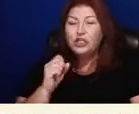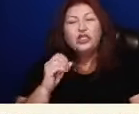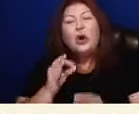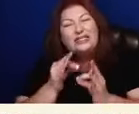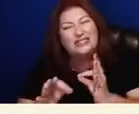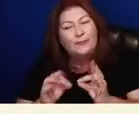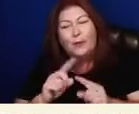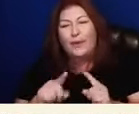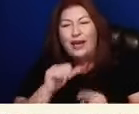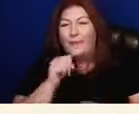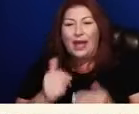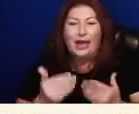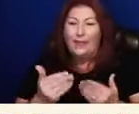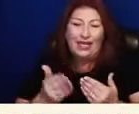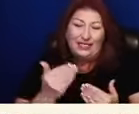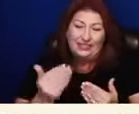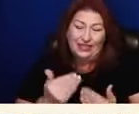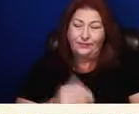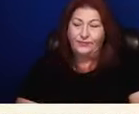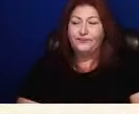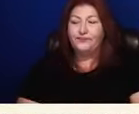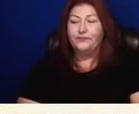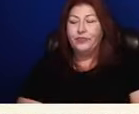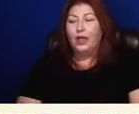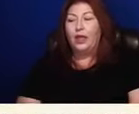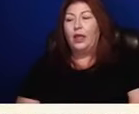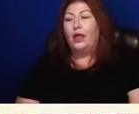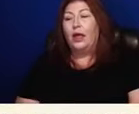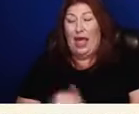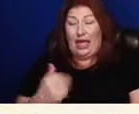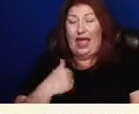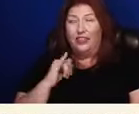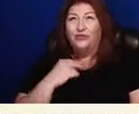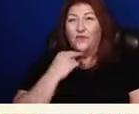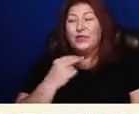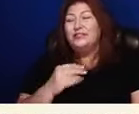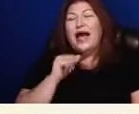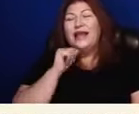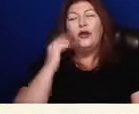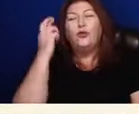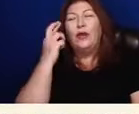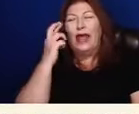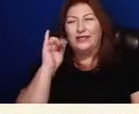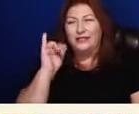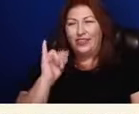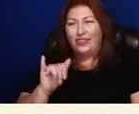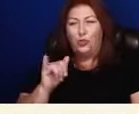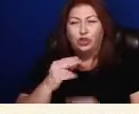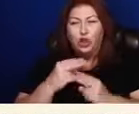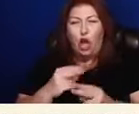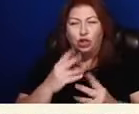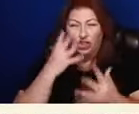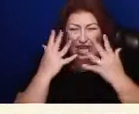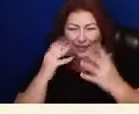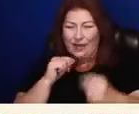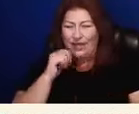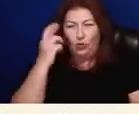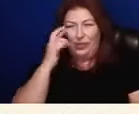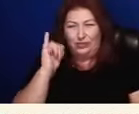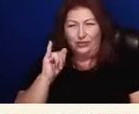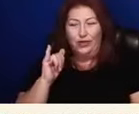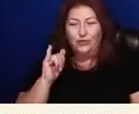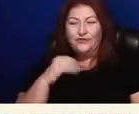not be easy. So I had those voices and I didn't realize that that was called shame. I didn't realize those voices when